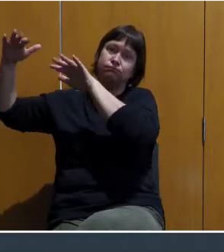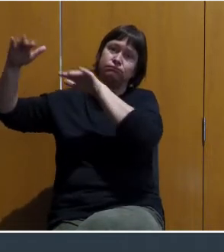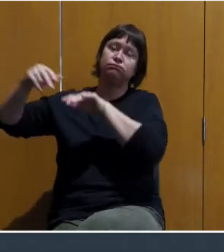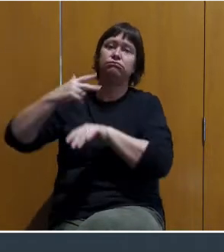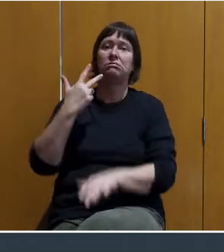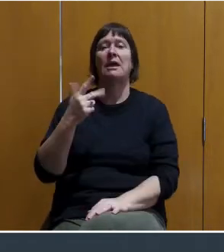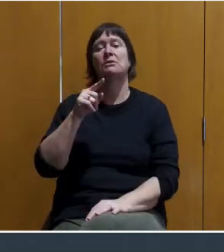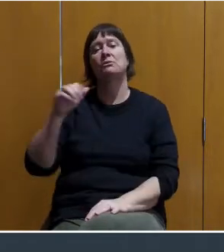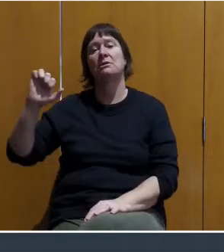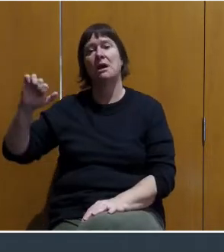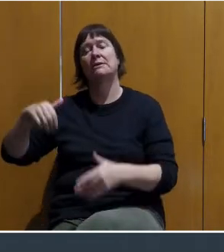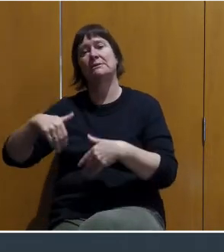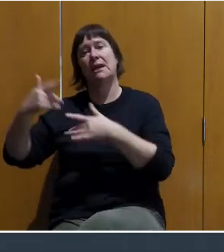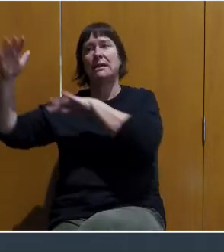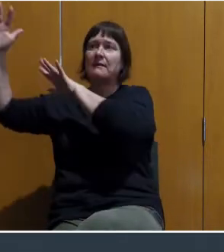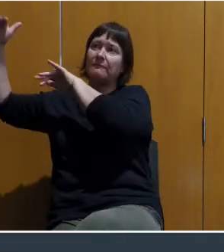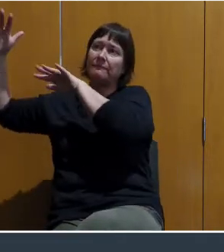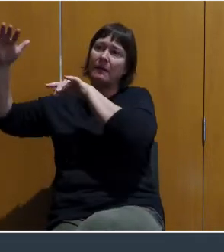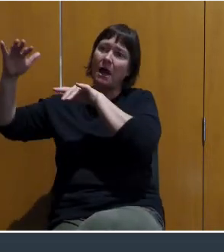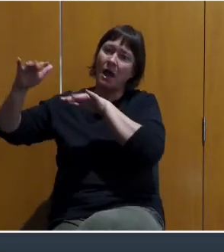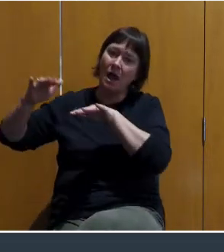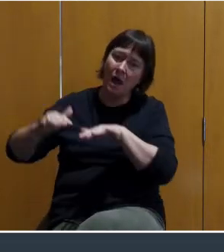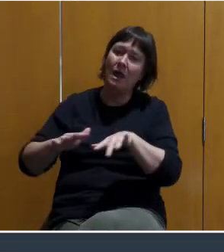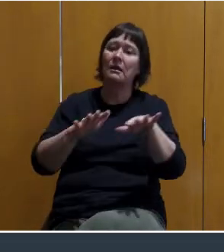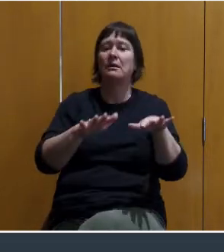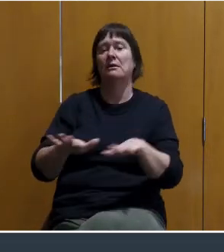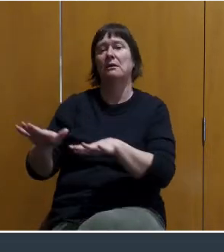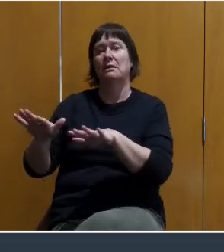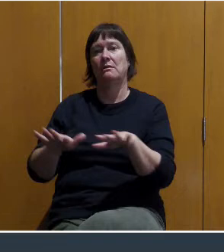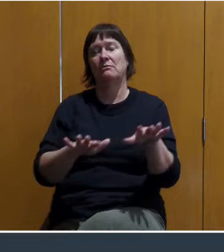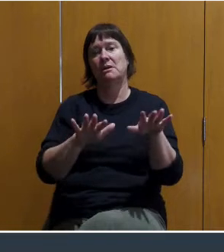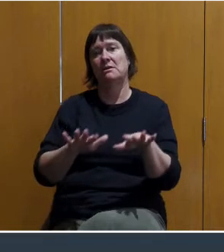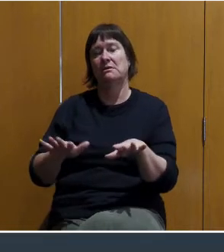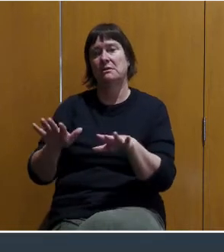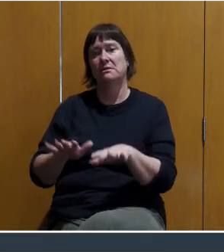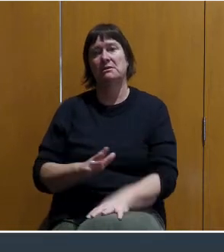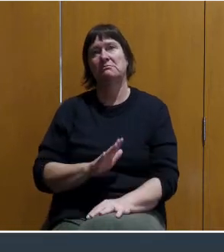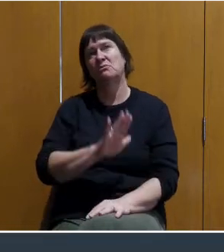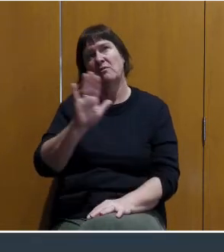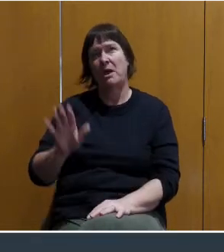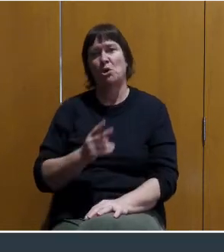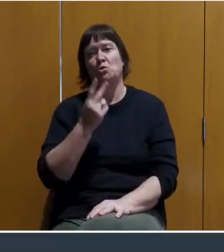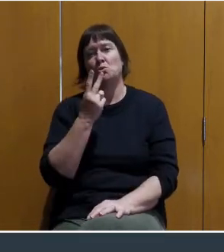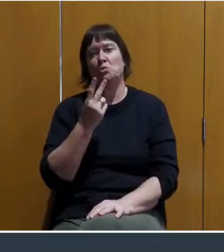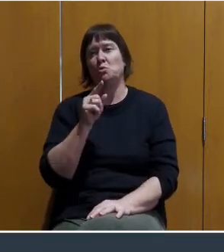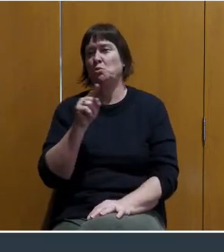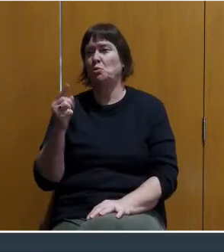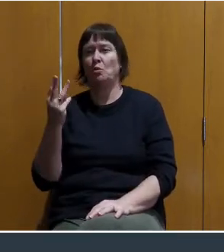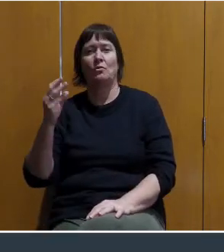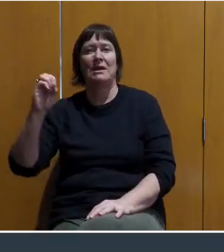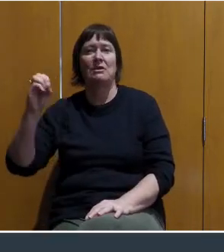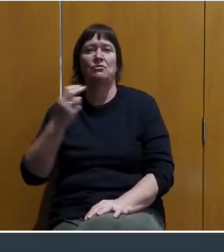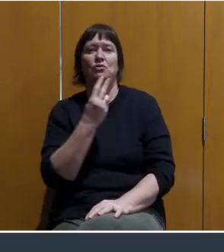estuaries. We have about 200 to 300 regular ones that come to the Ahriri estuary in the